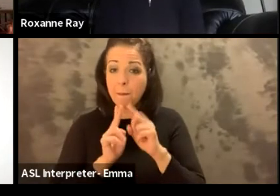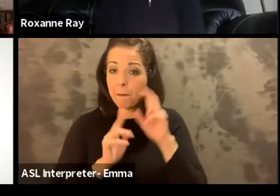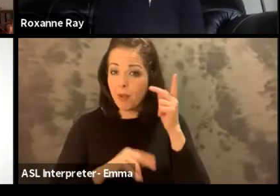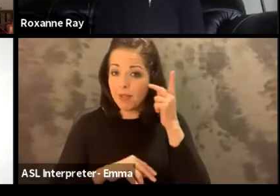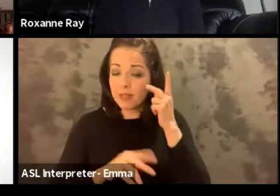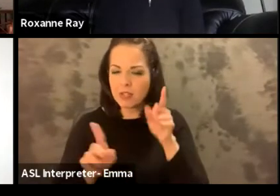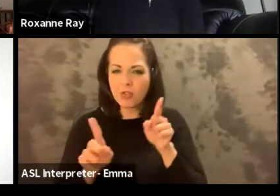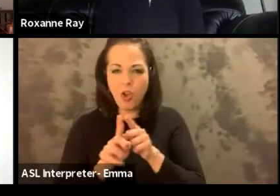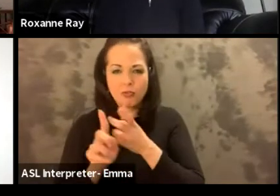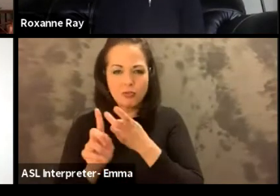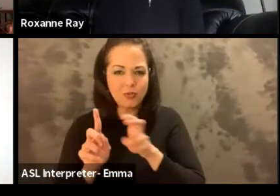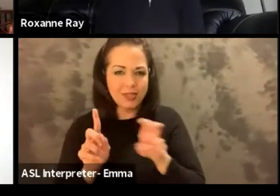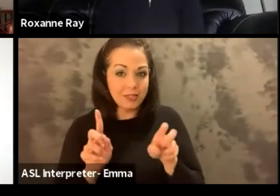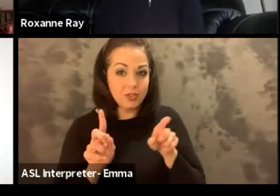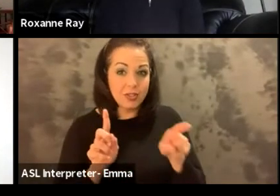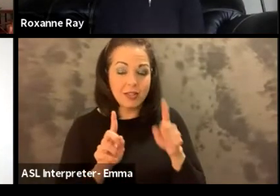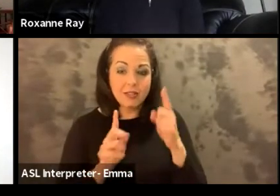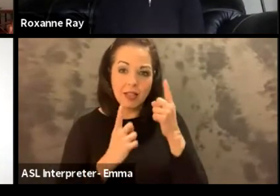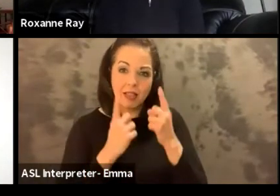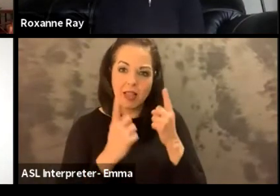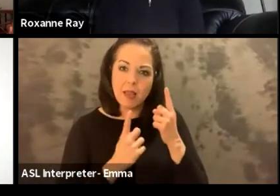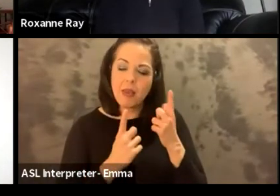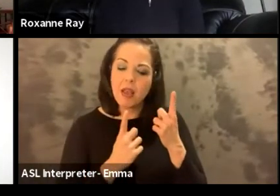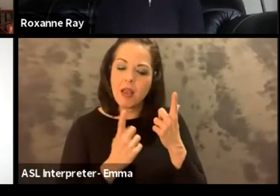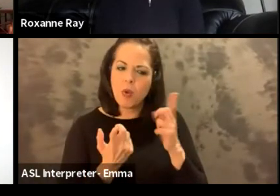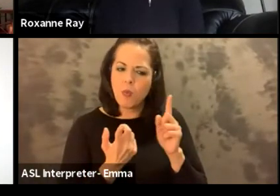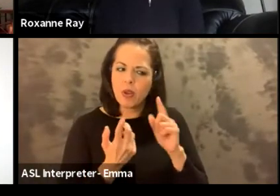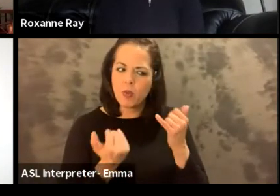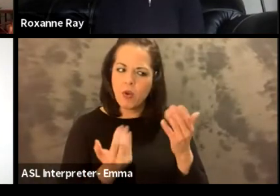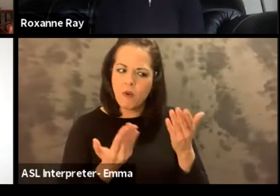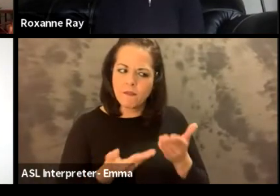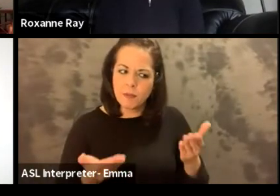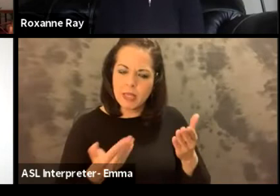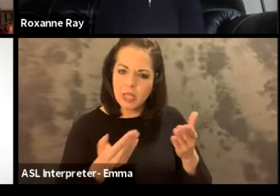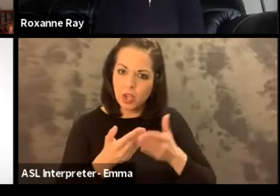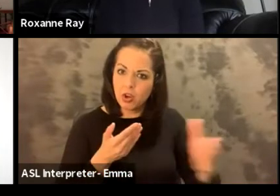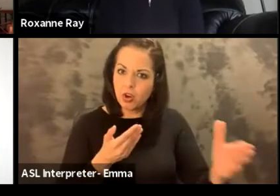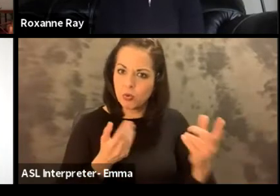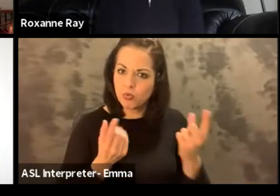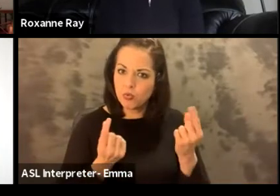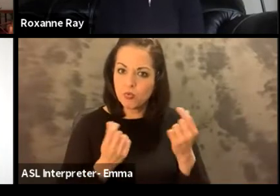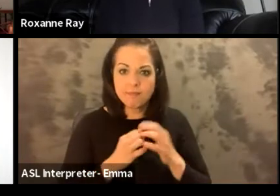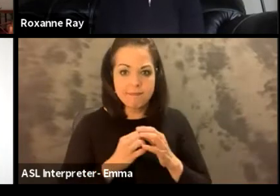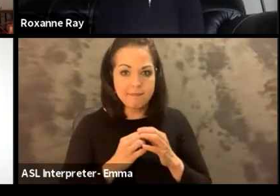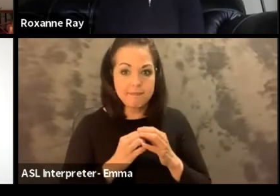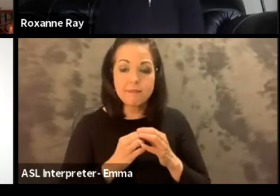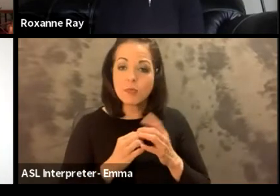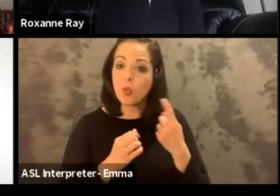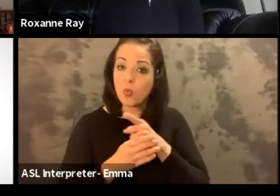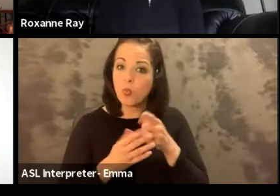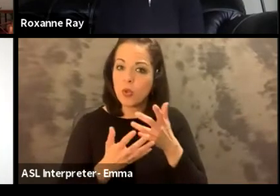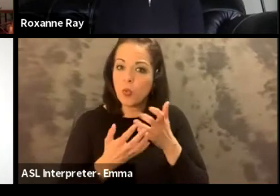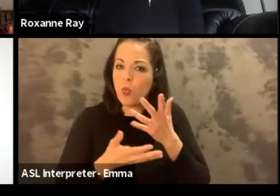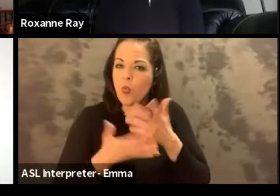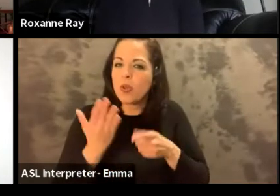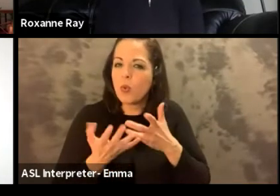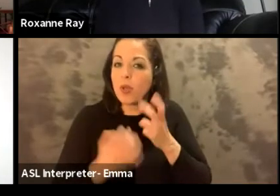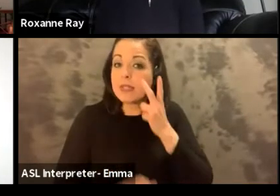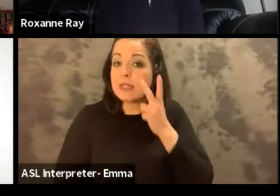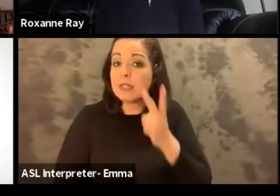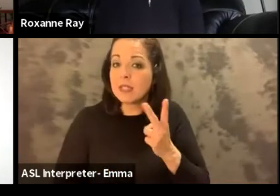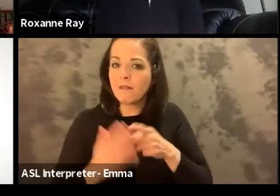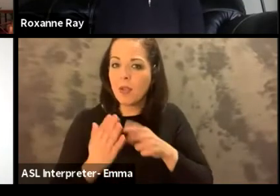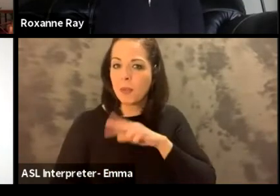also transitioning into thinking of like, well, where do we go from here? What do you want to see? I think from a